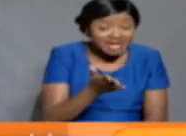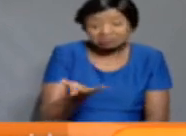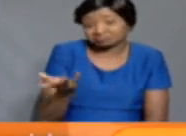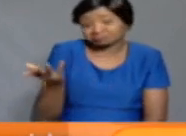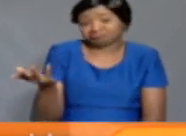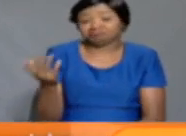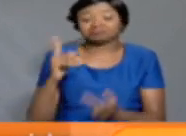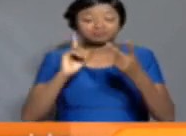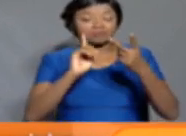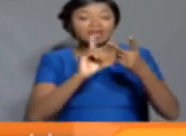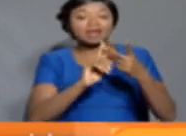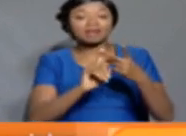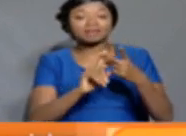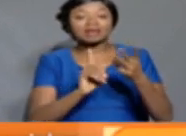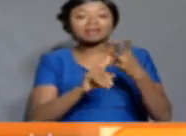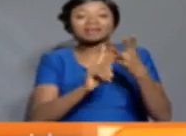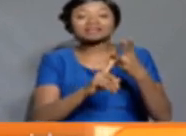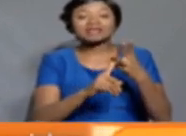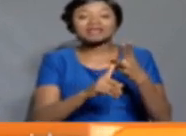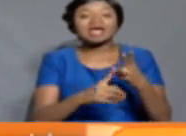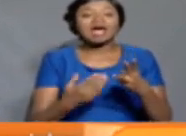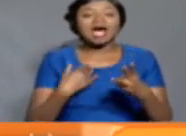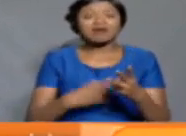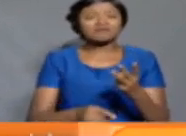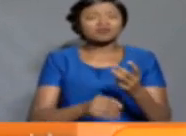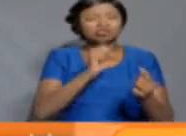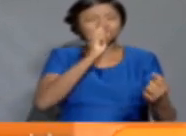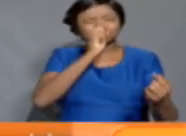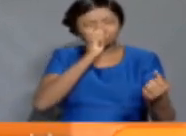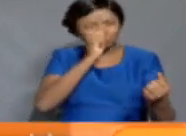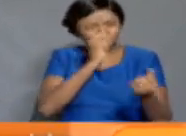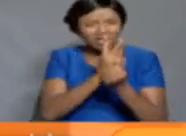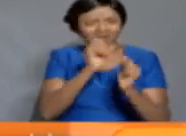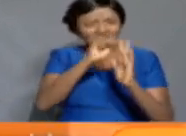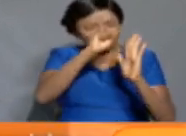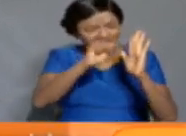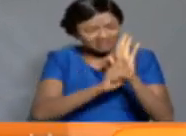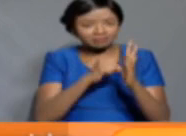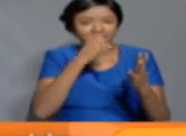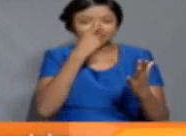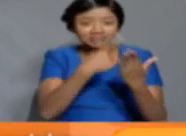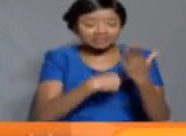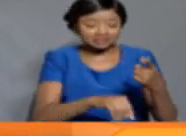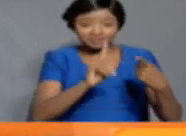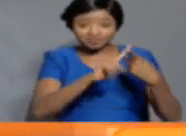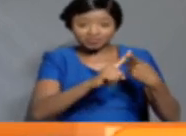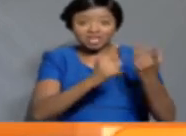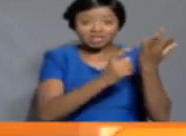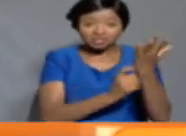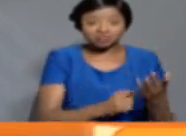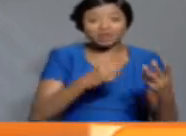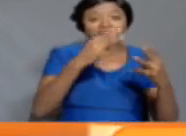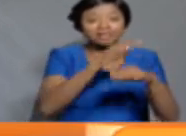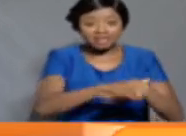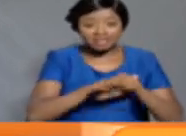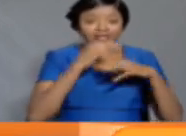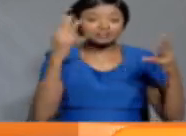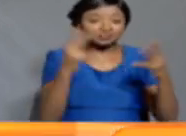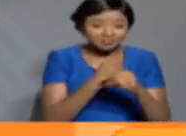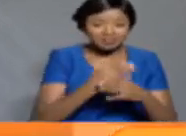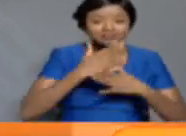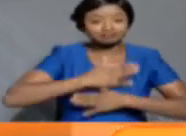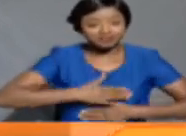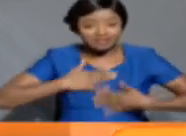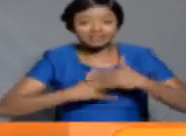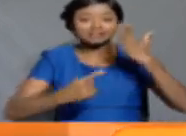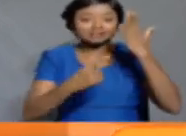2, they'll be having a pool of 12 subjects to learn from. And I want to talk a bit about that. They'll have Kiswahili, English, mathematics, science and